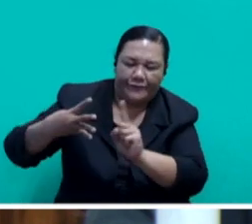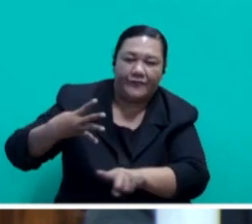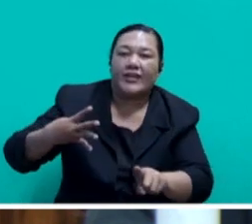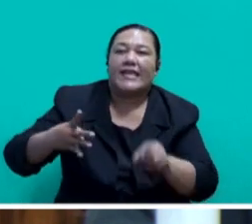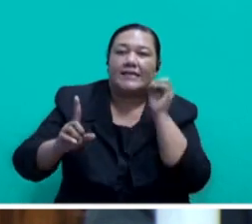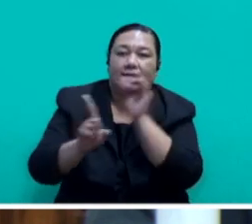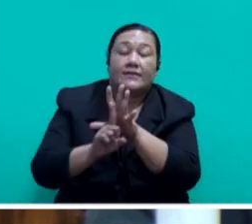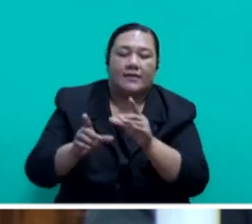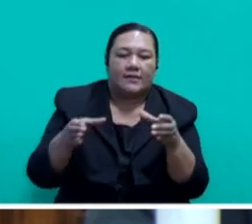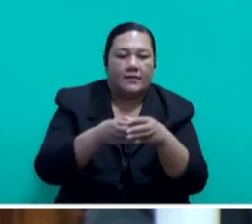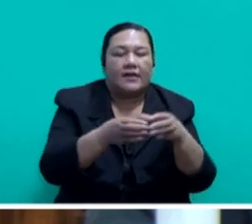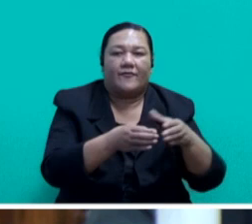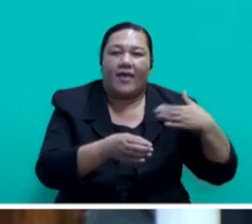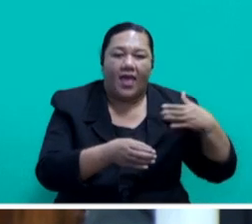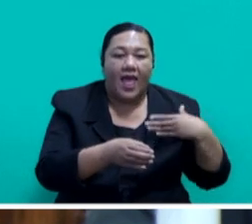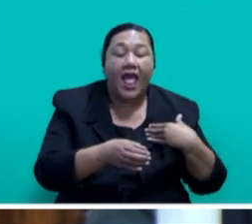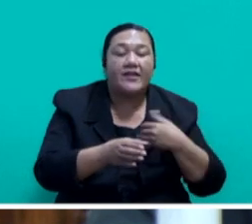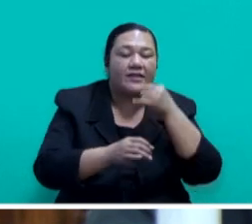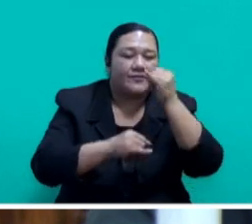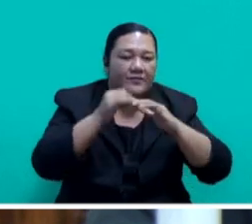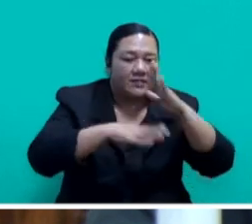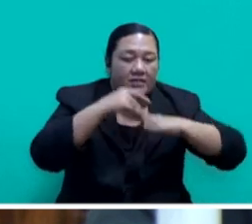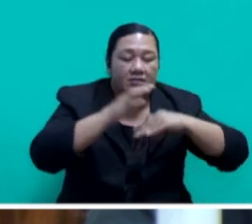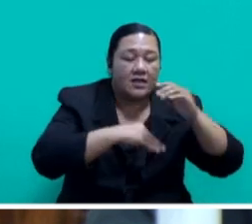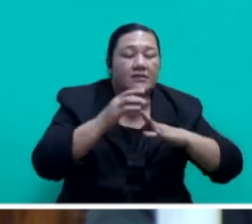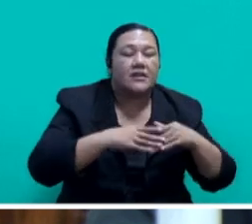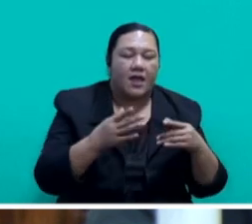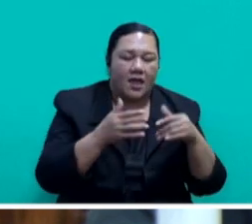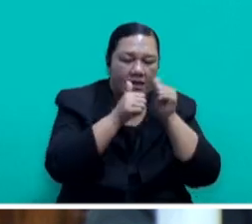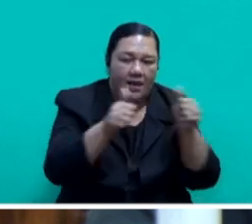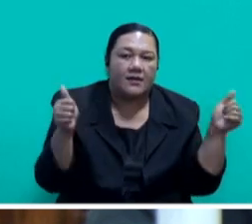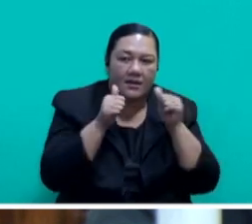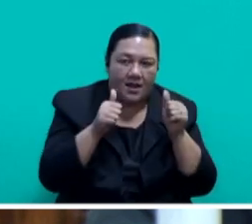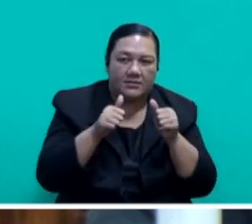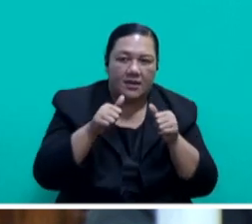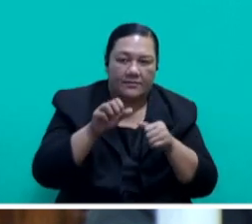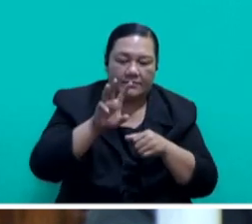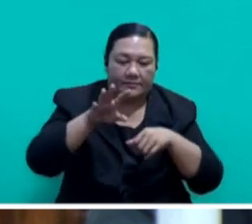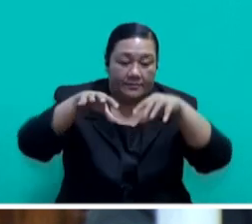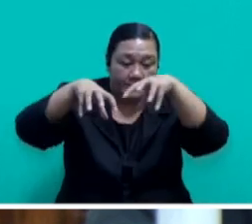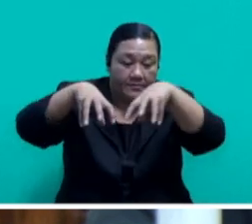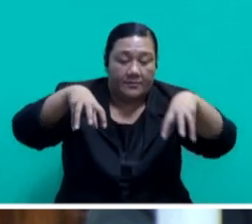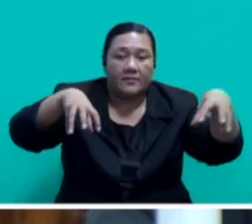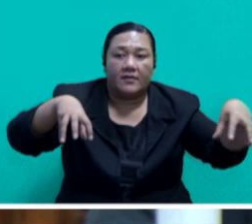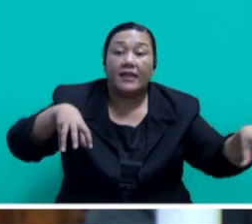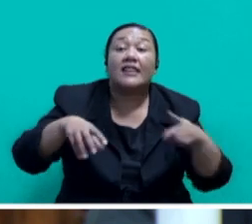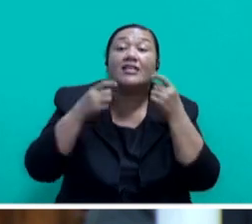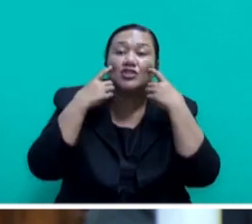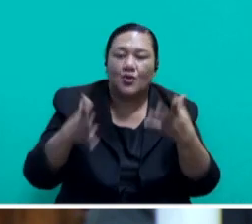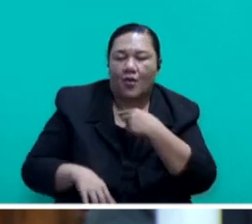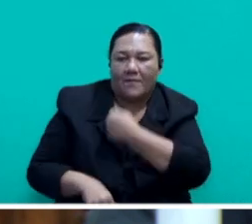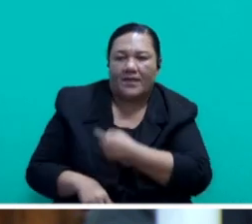education, infrastructure, and agriculture. This exemplifies the coalition government's commitment to